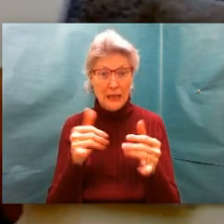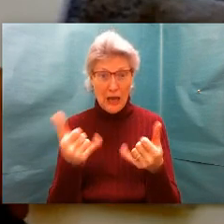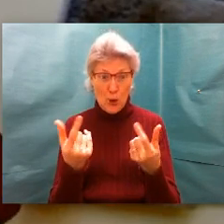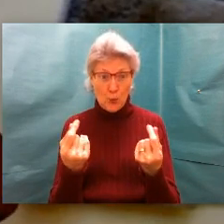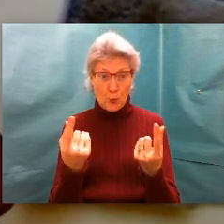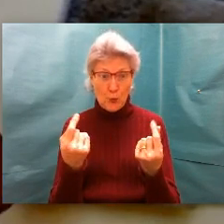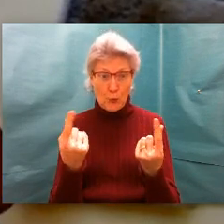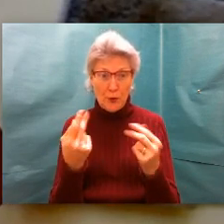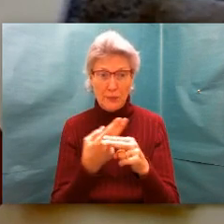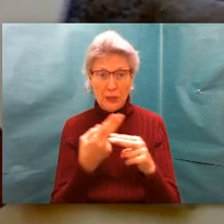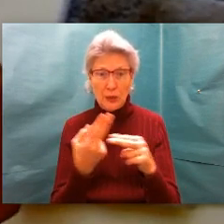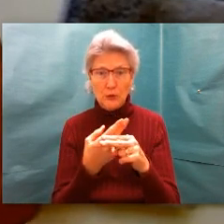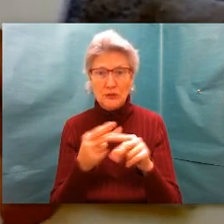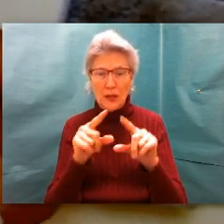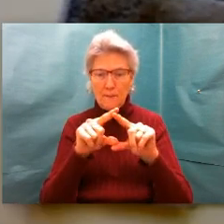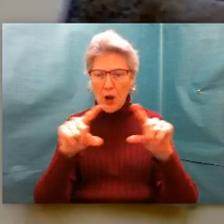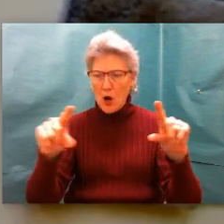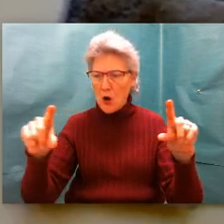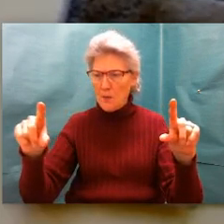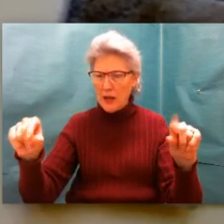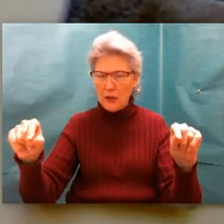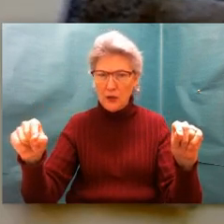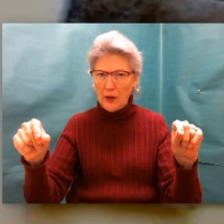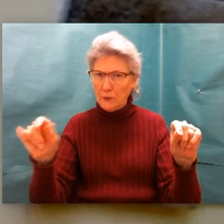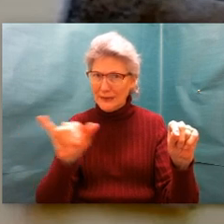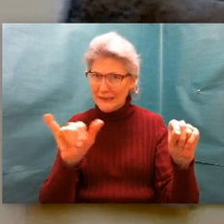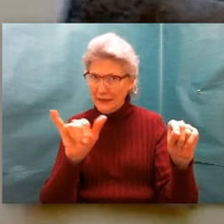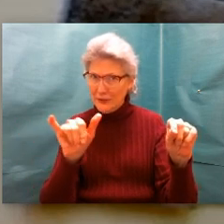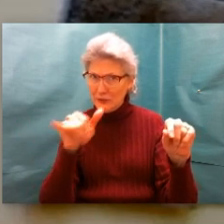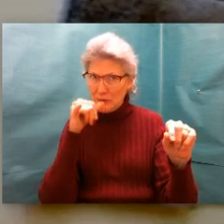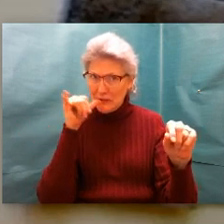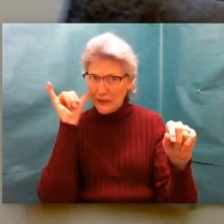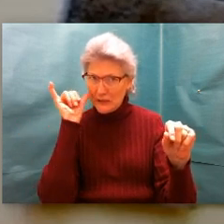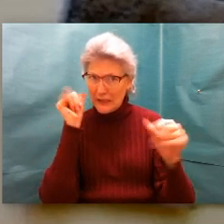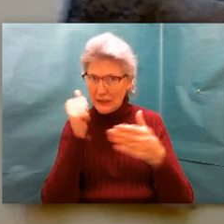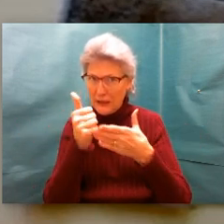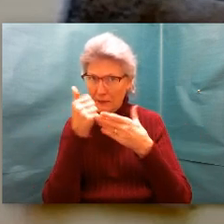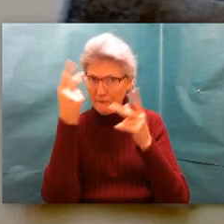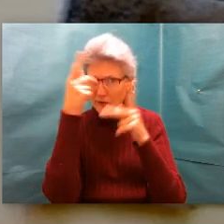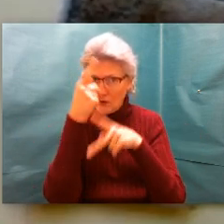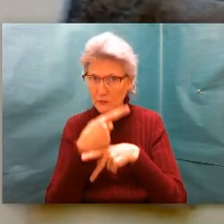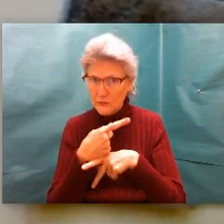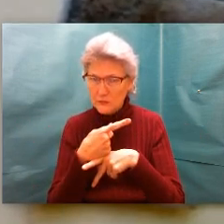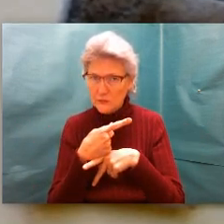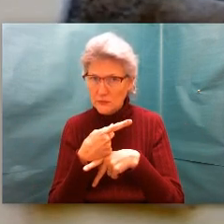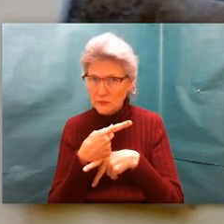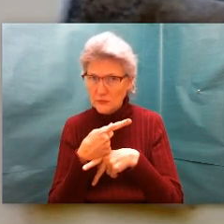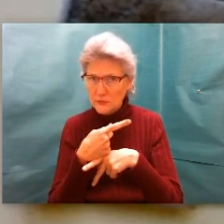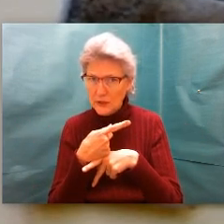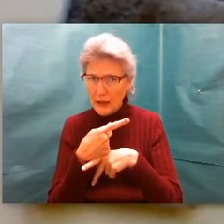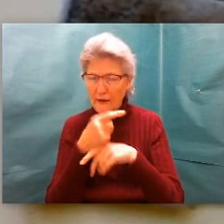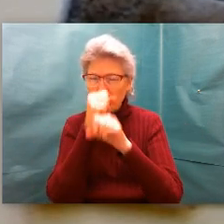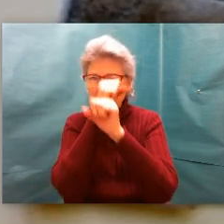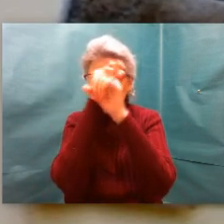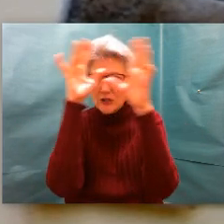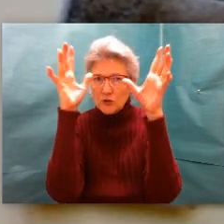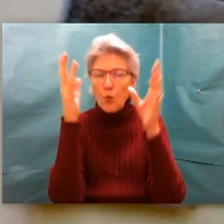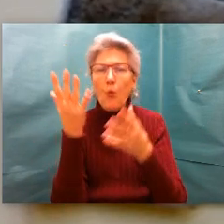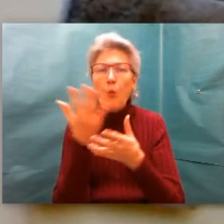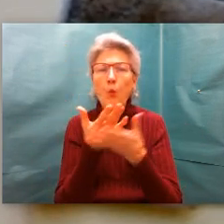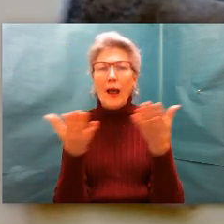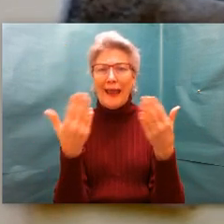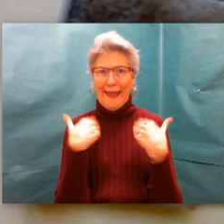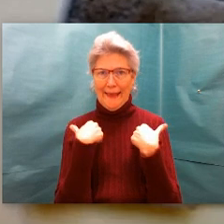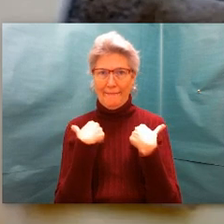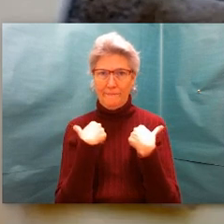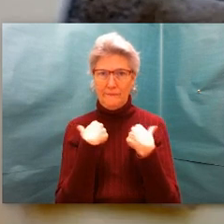going to do is I'm going to use a bar model like we did yesterday to help me figure out and visualize what I